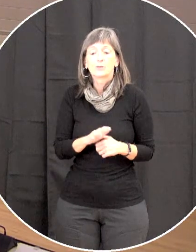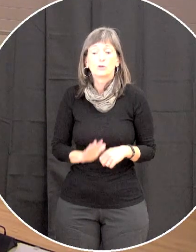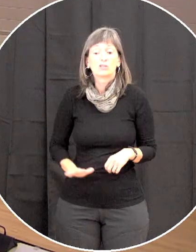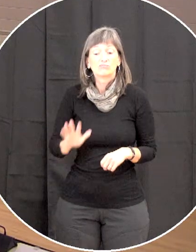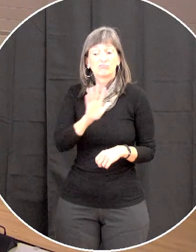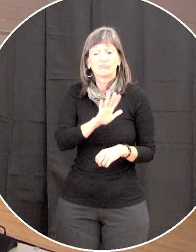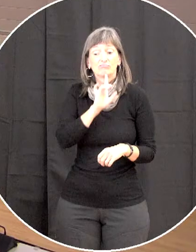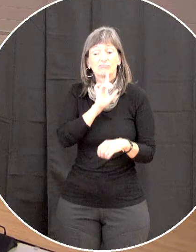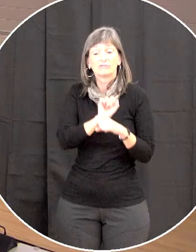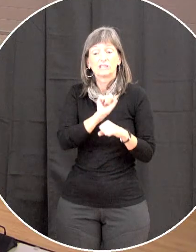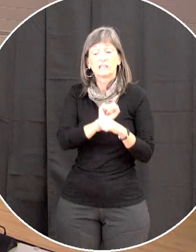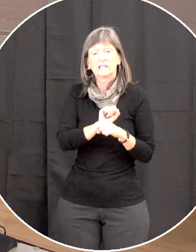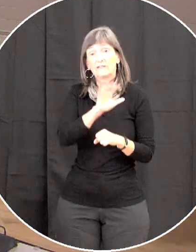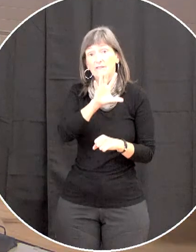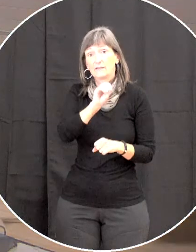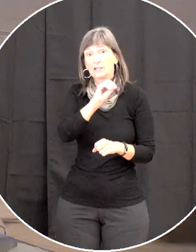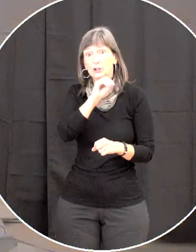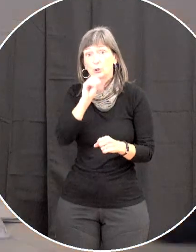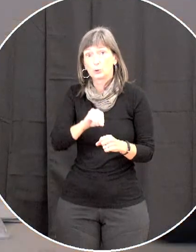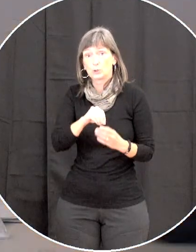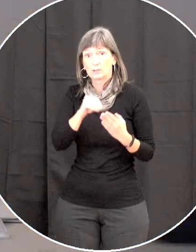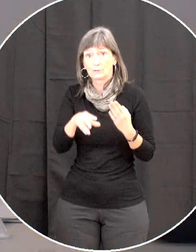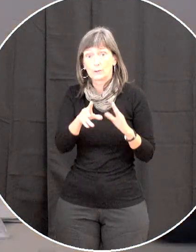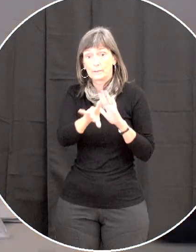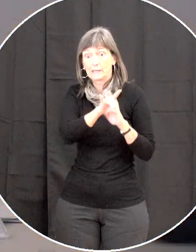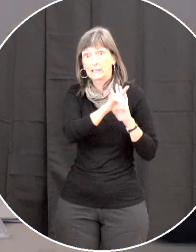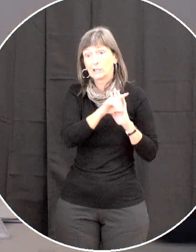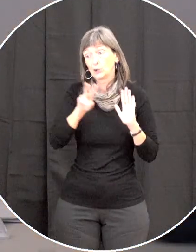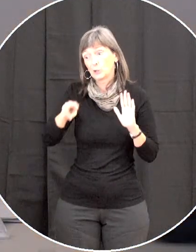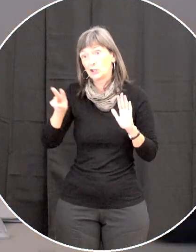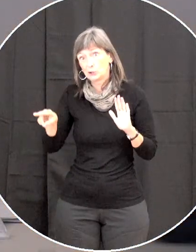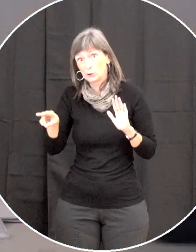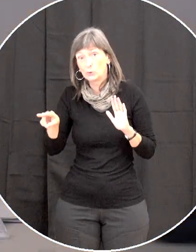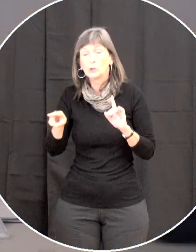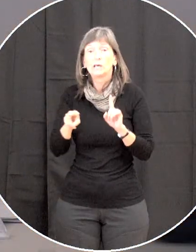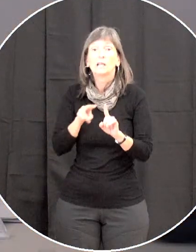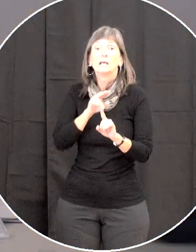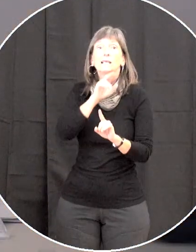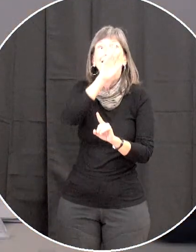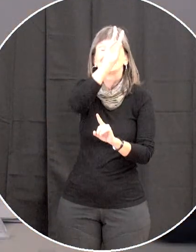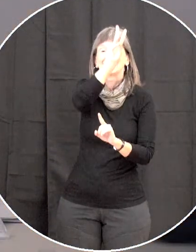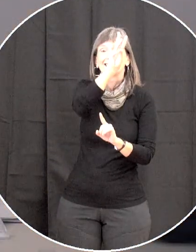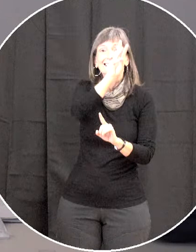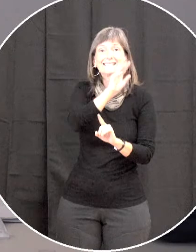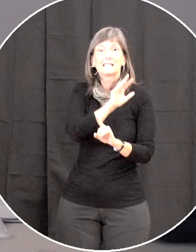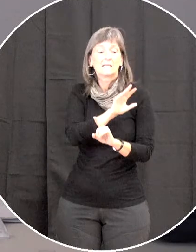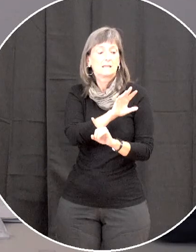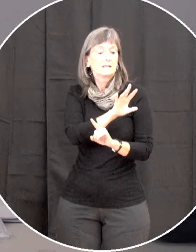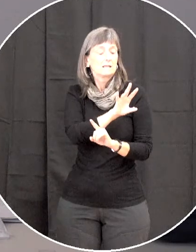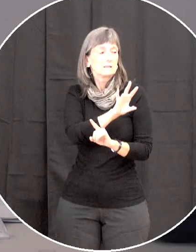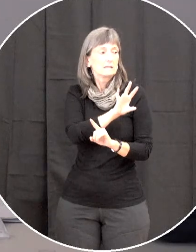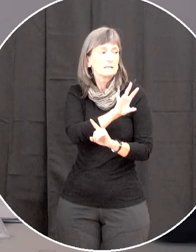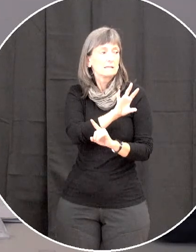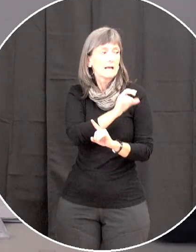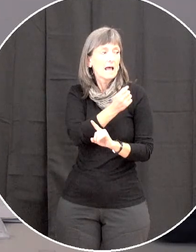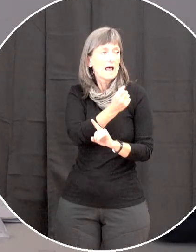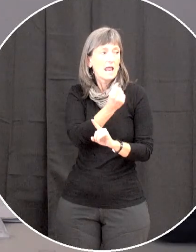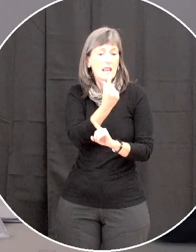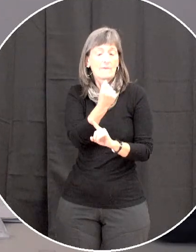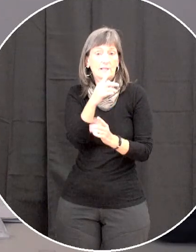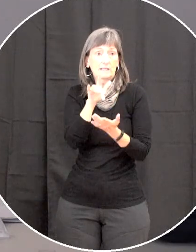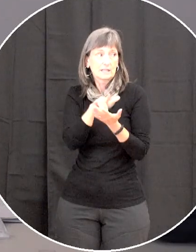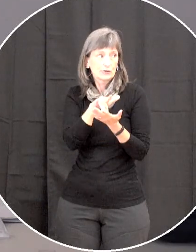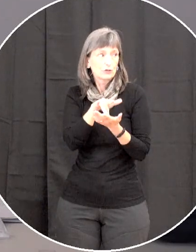ideally 22 from the Avalon, 12 from Central, 10 from Western, and 6 from Labrador, would each receive $1,000